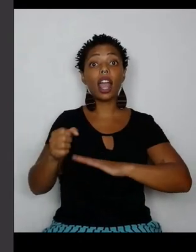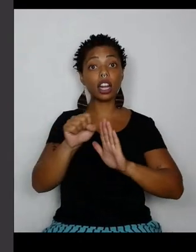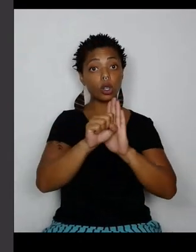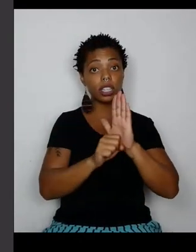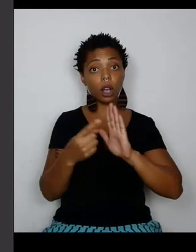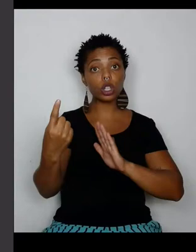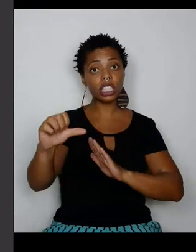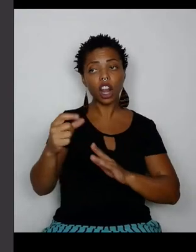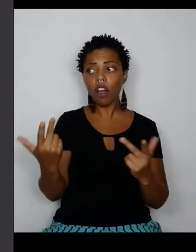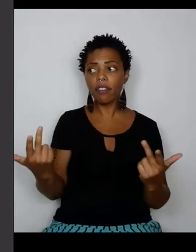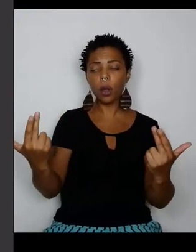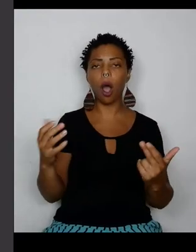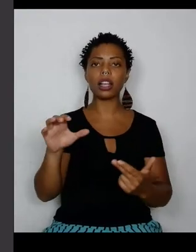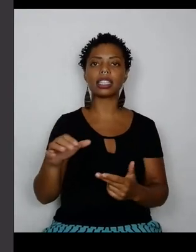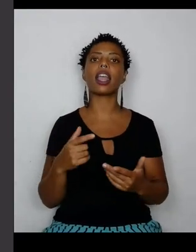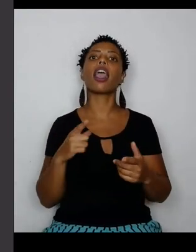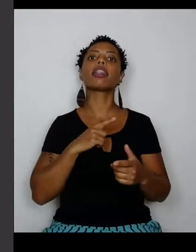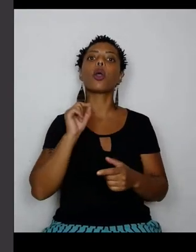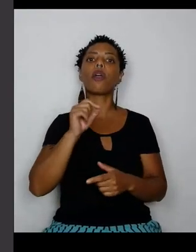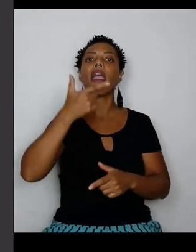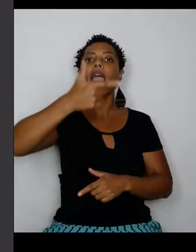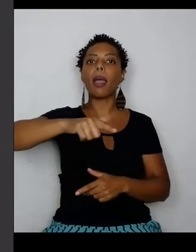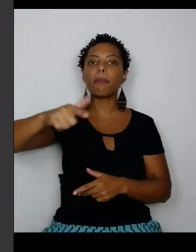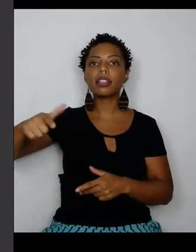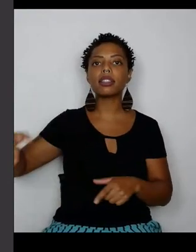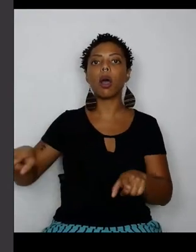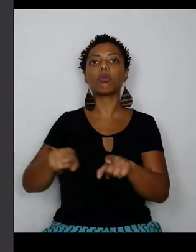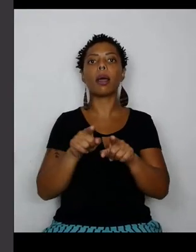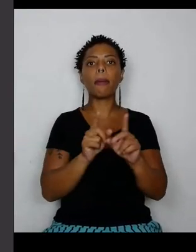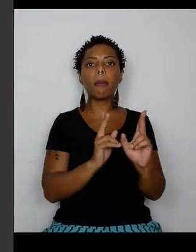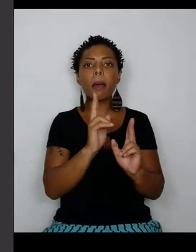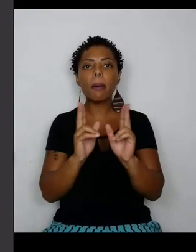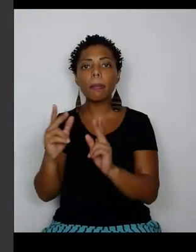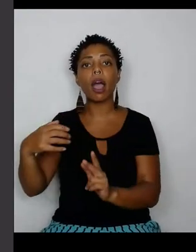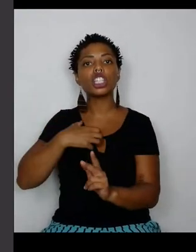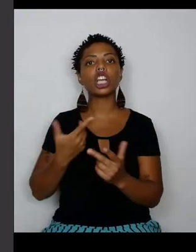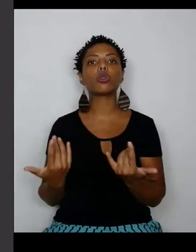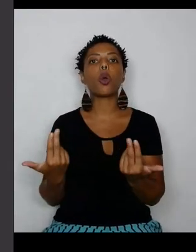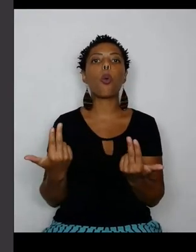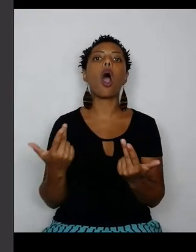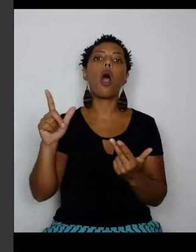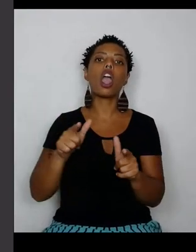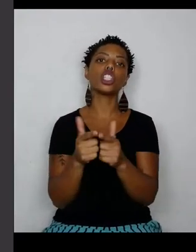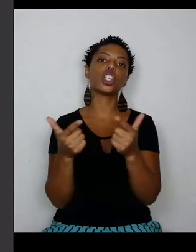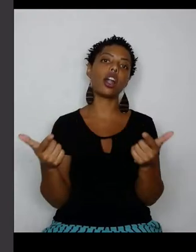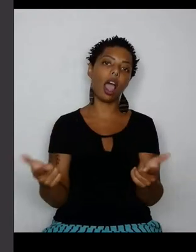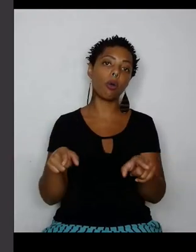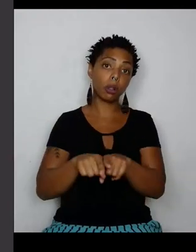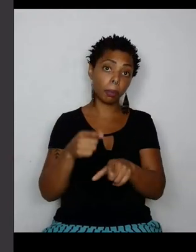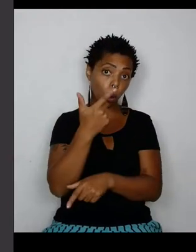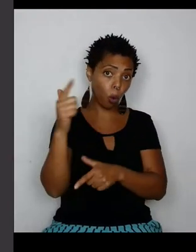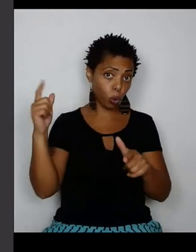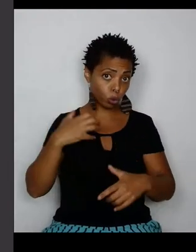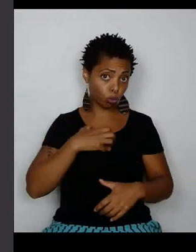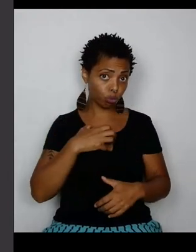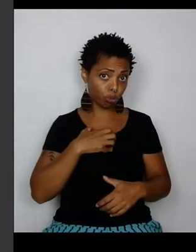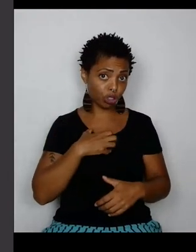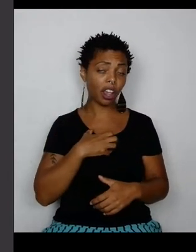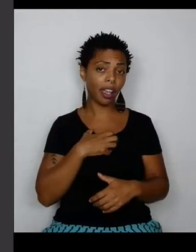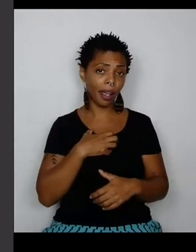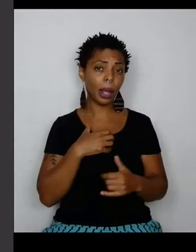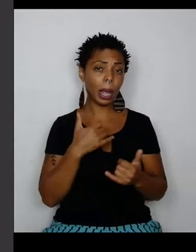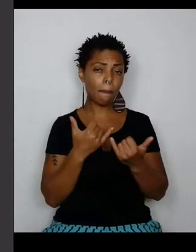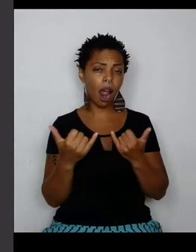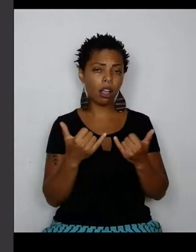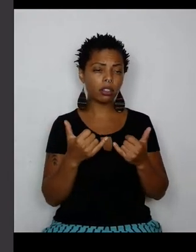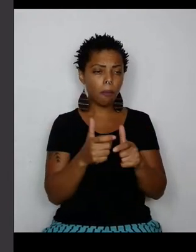fragmentation characteristic of the newspaper and other expanding or newly emergent forms of mass